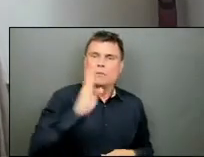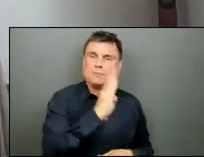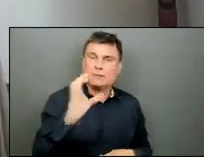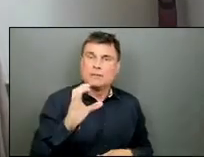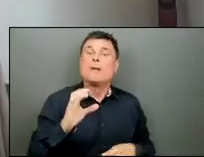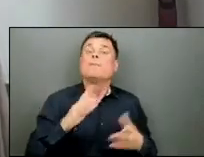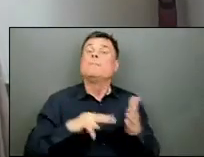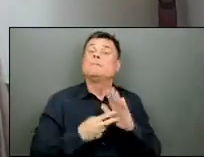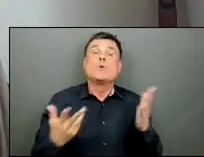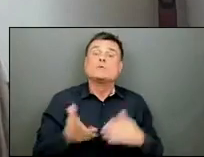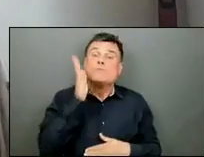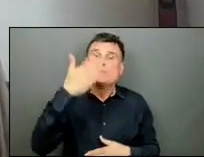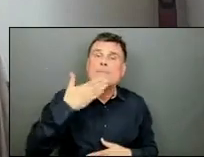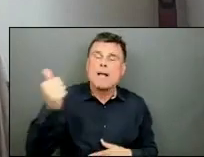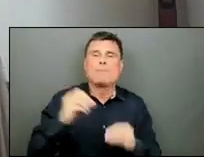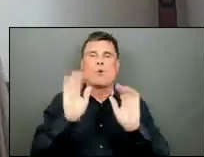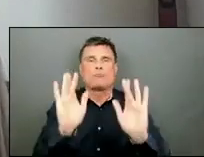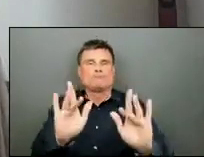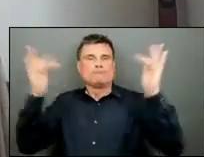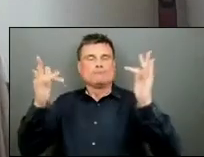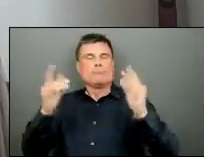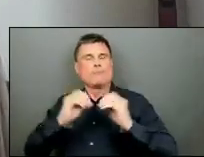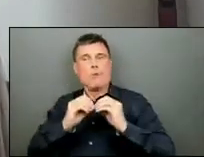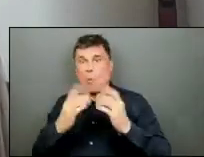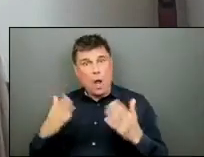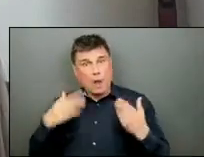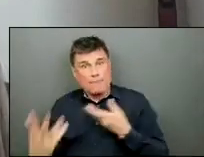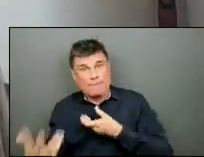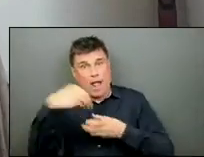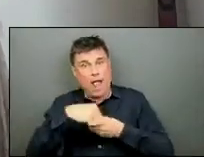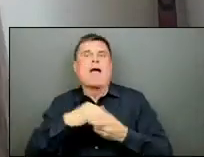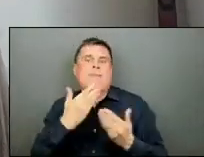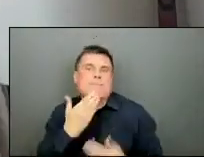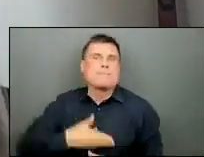full participation. Thank you so much, Premier.